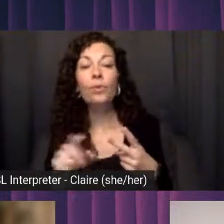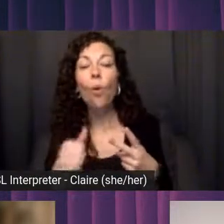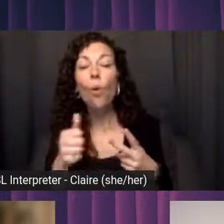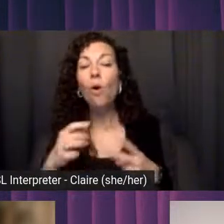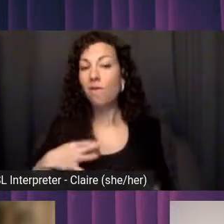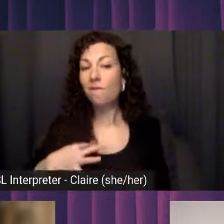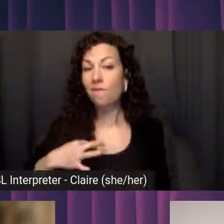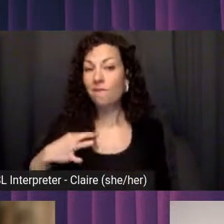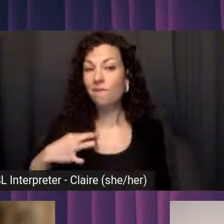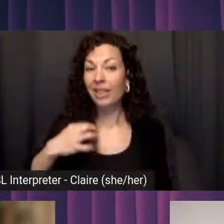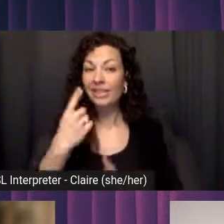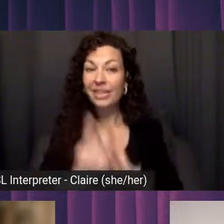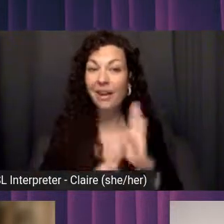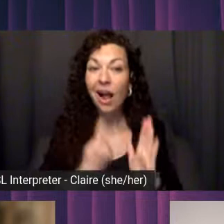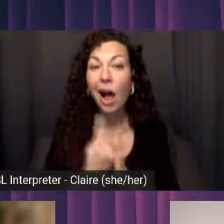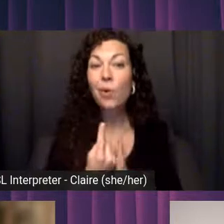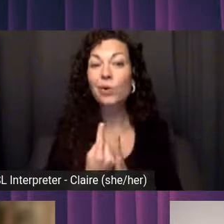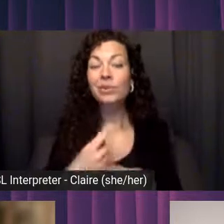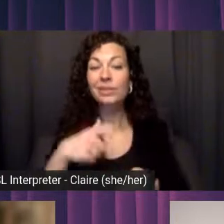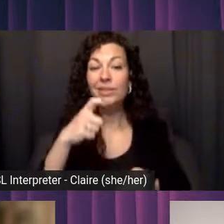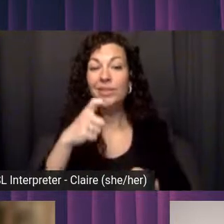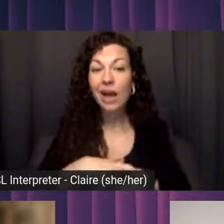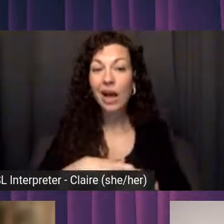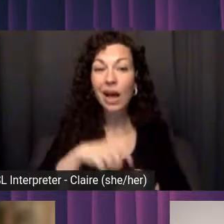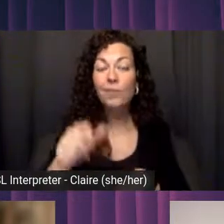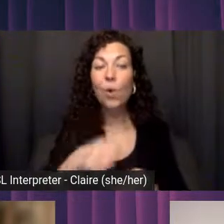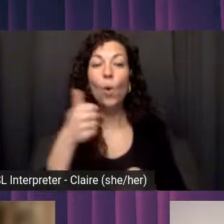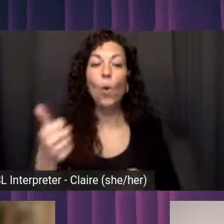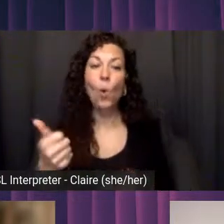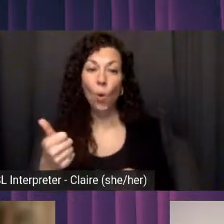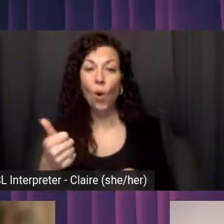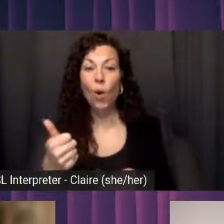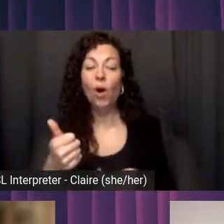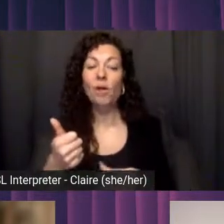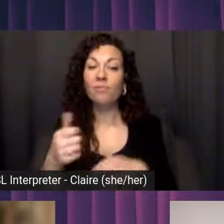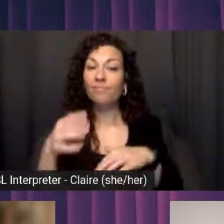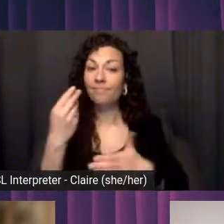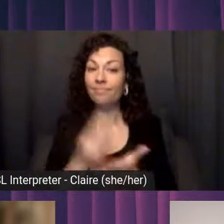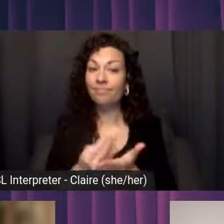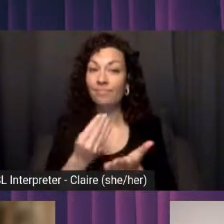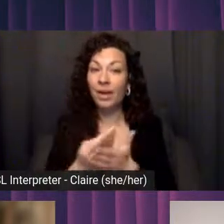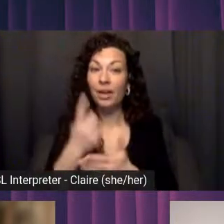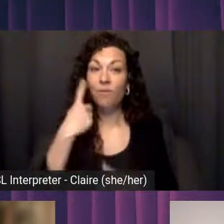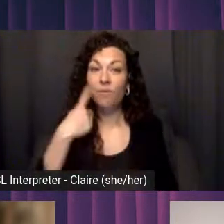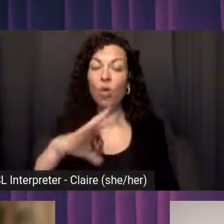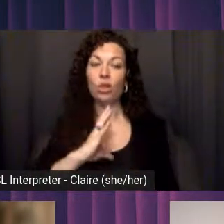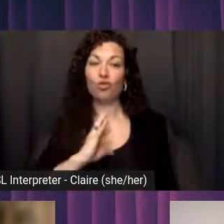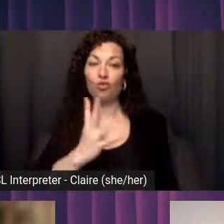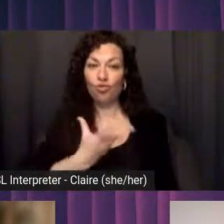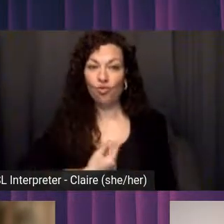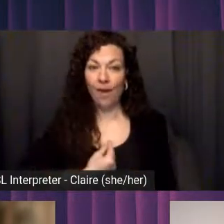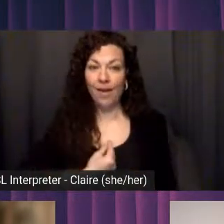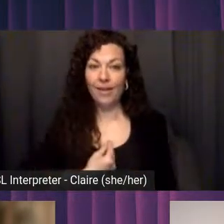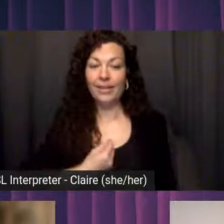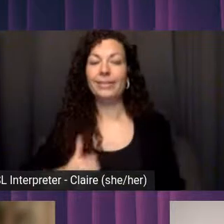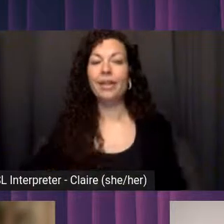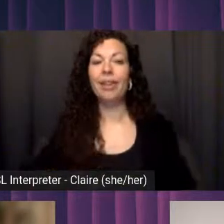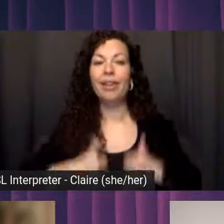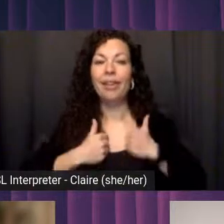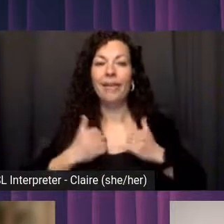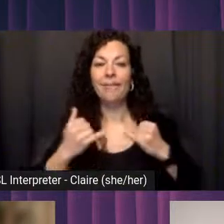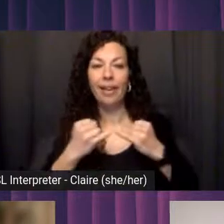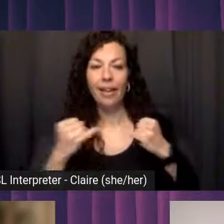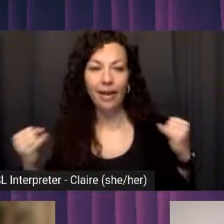hours or your finances to the Trans Lifeline. It's the only trans run by and